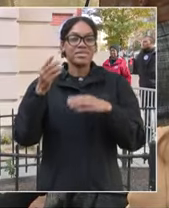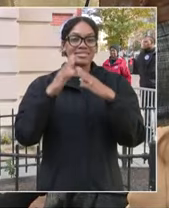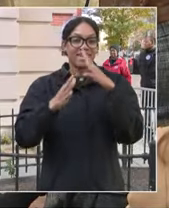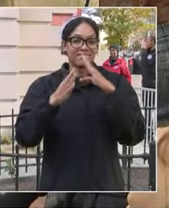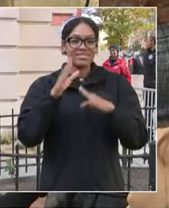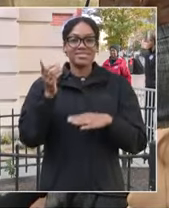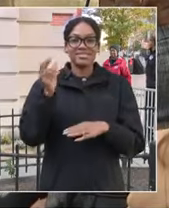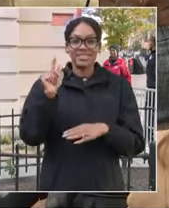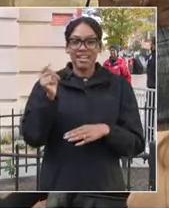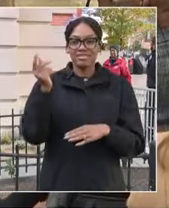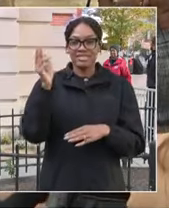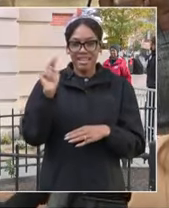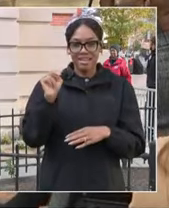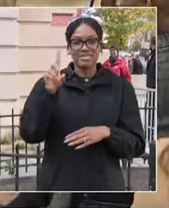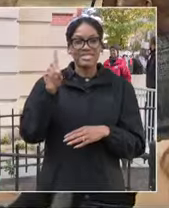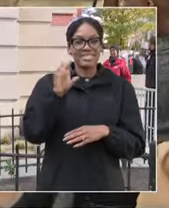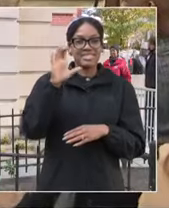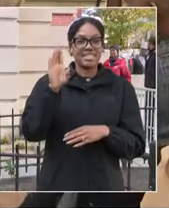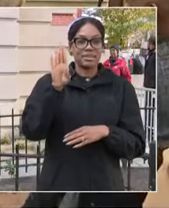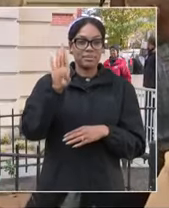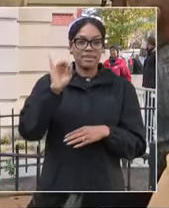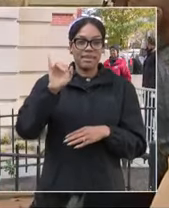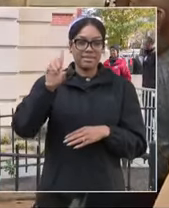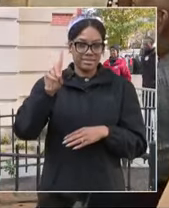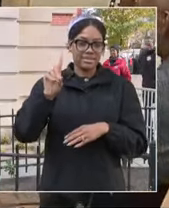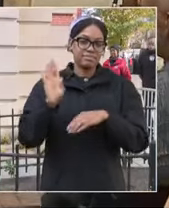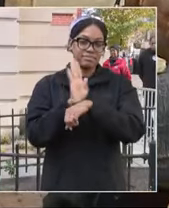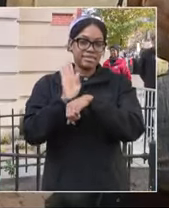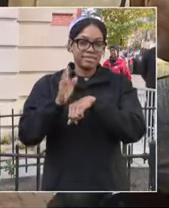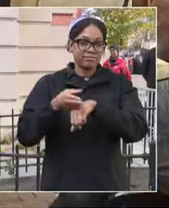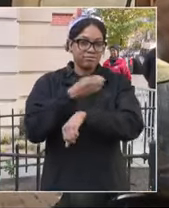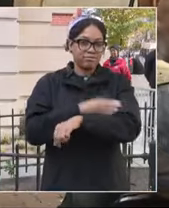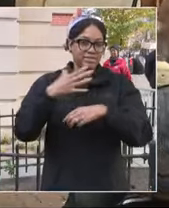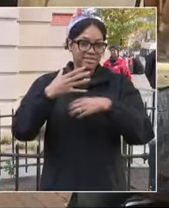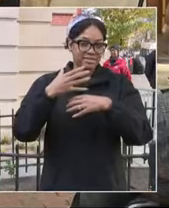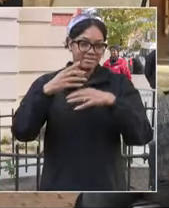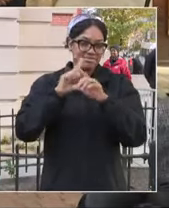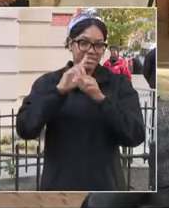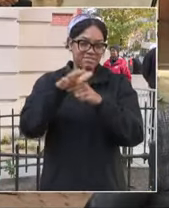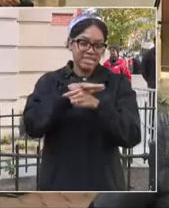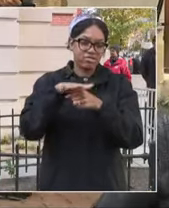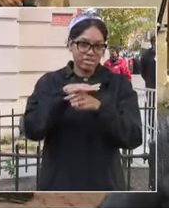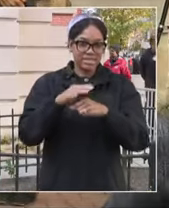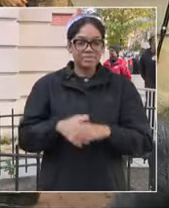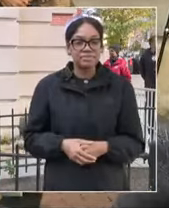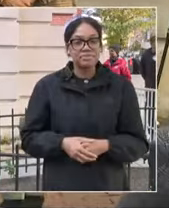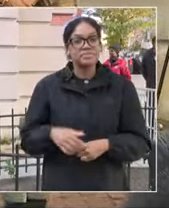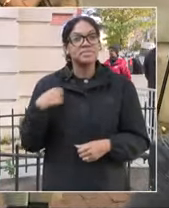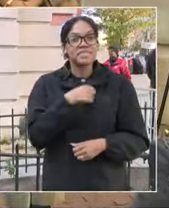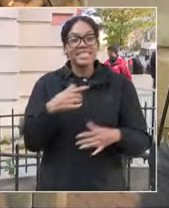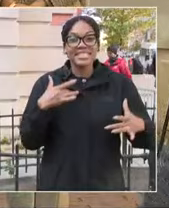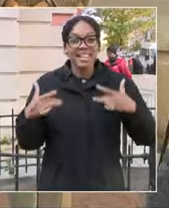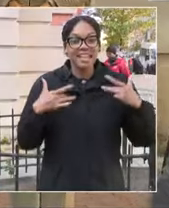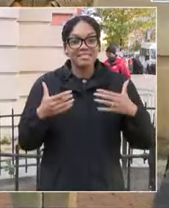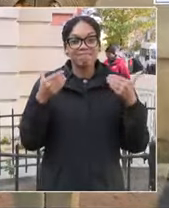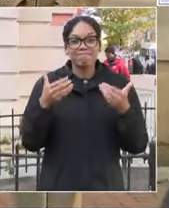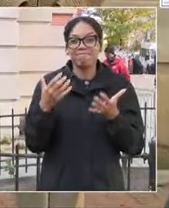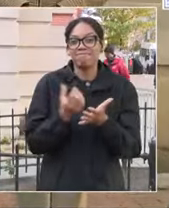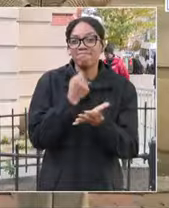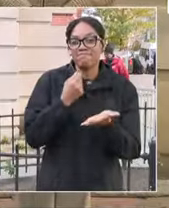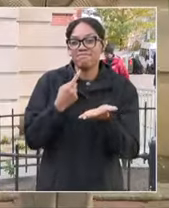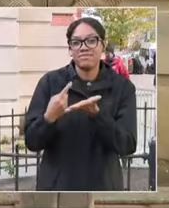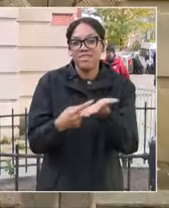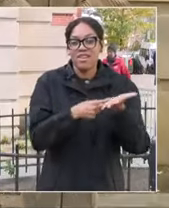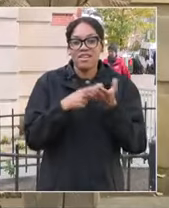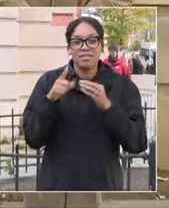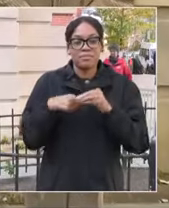extreme pleasure to be able to welcome you today as the city begins its efforts to mobilize ahead of hypothermia season. It's